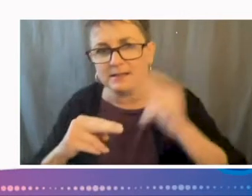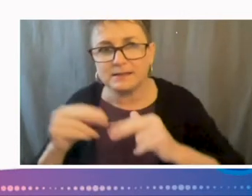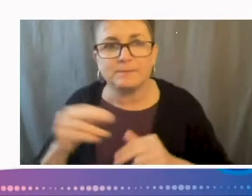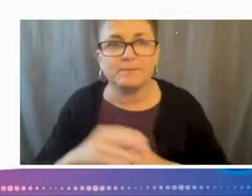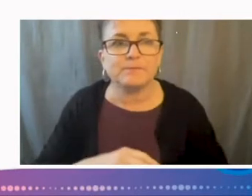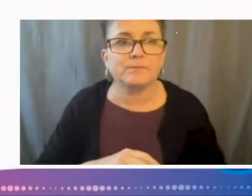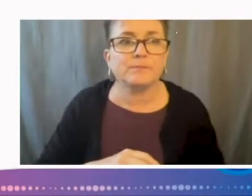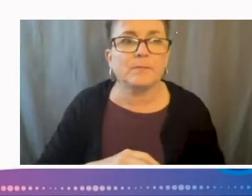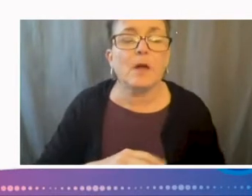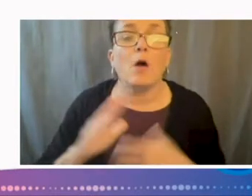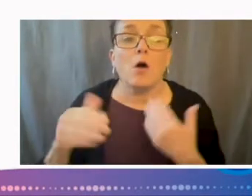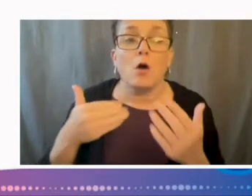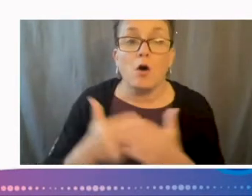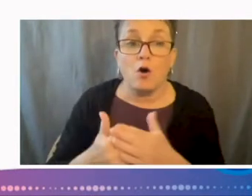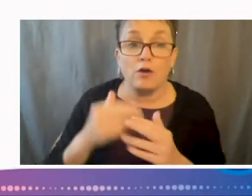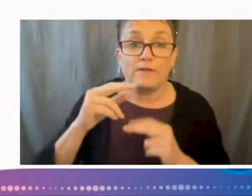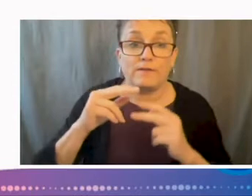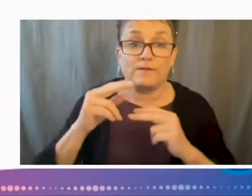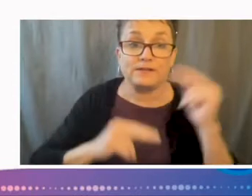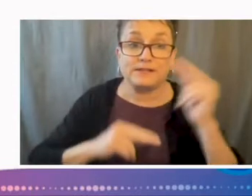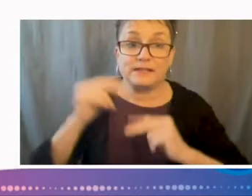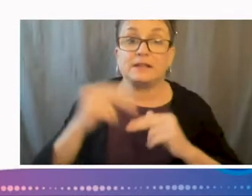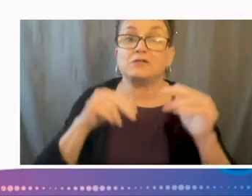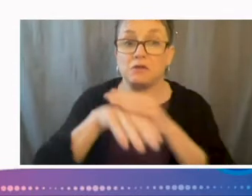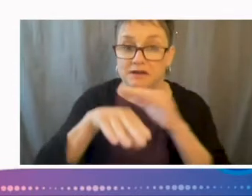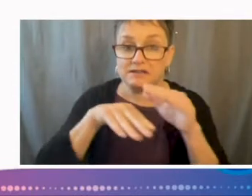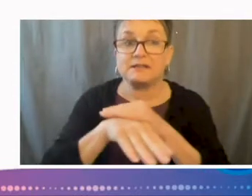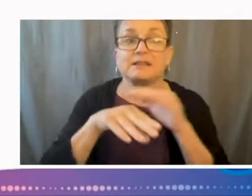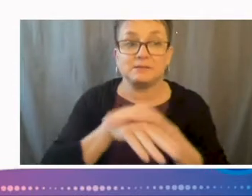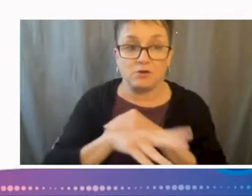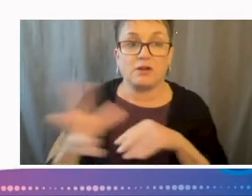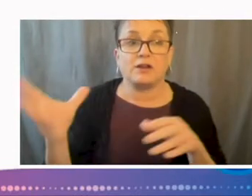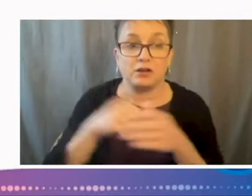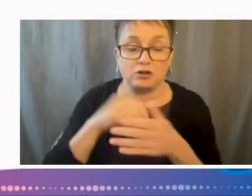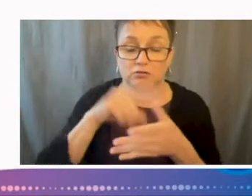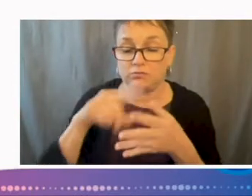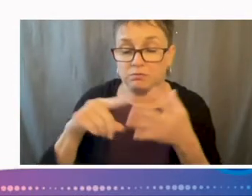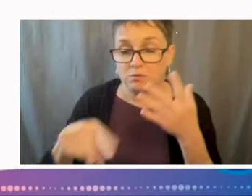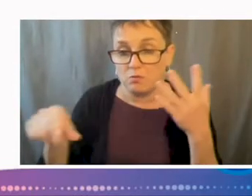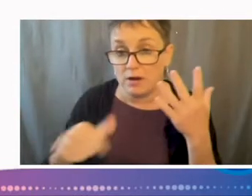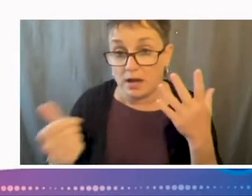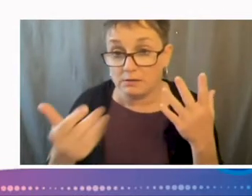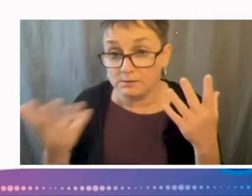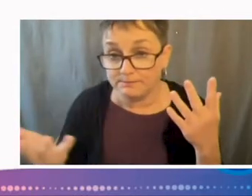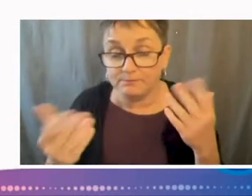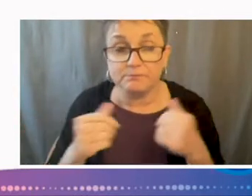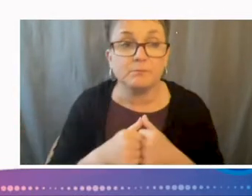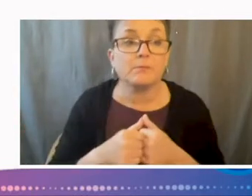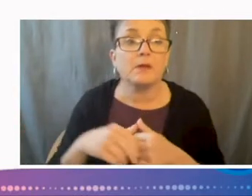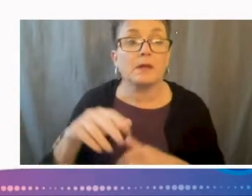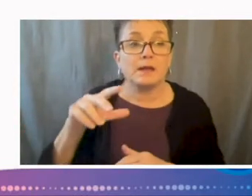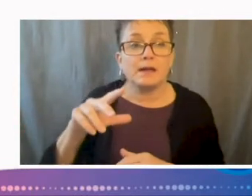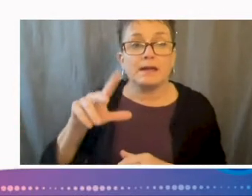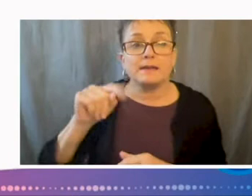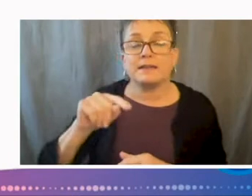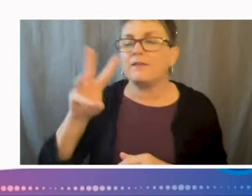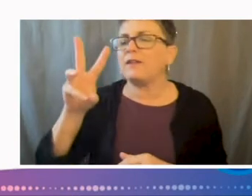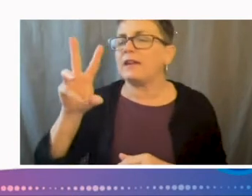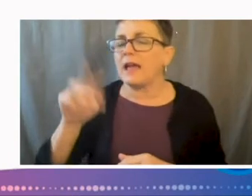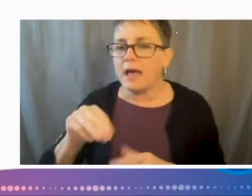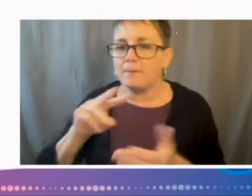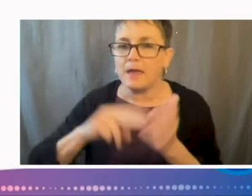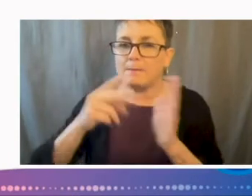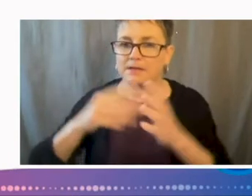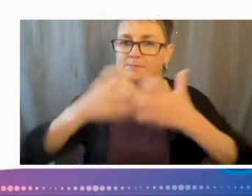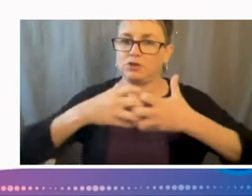All New Jersey Transit facilities are accessible and include the following accessibility features. Our TVMs now have touchscreen and